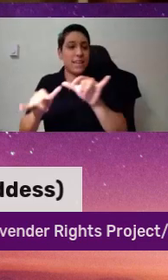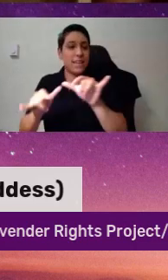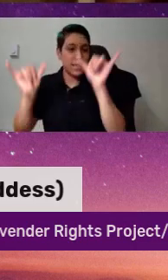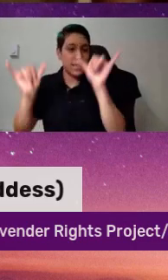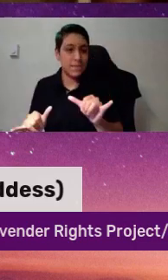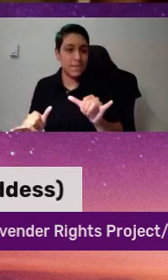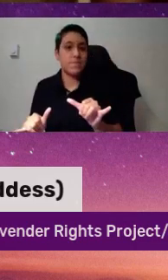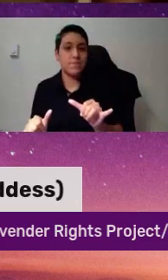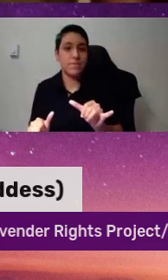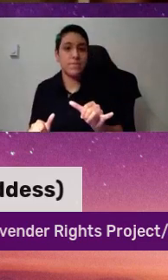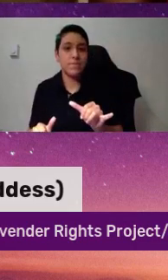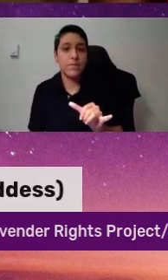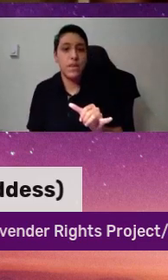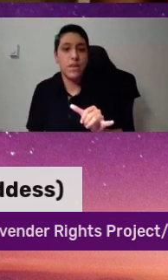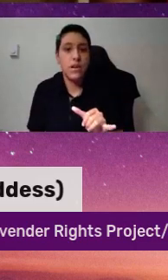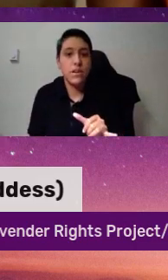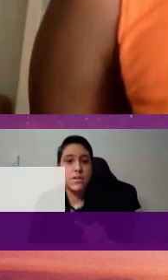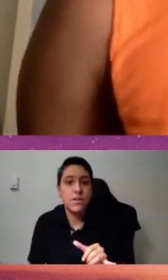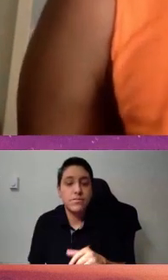root.